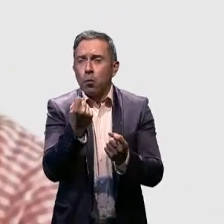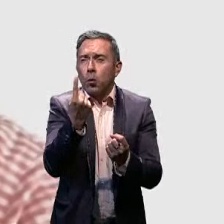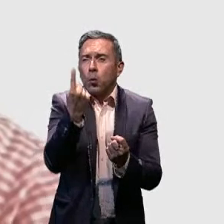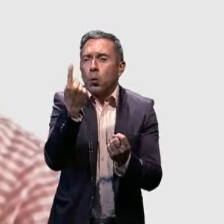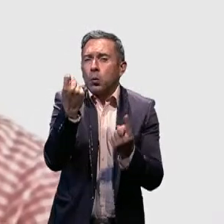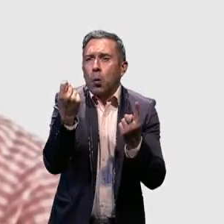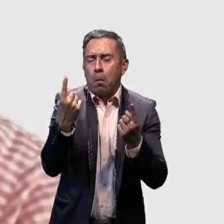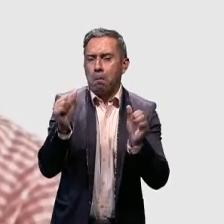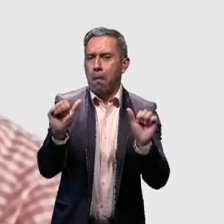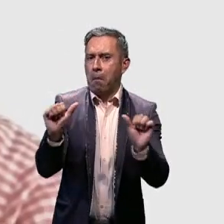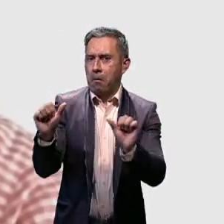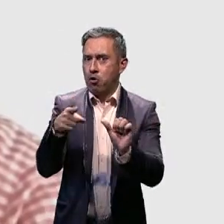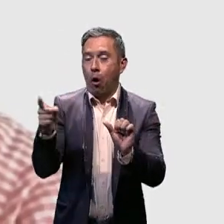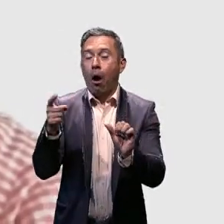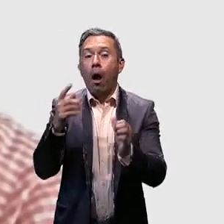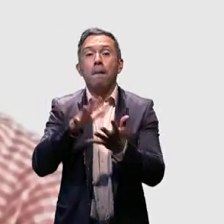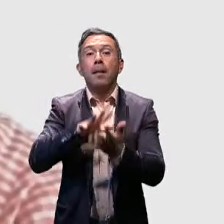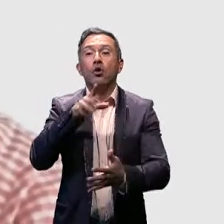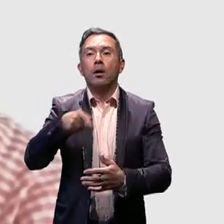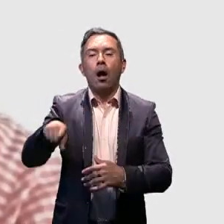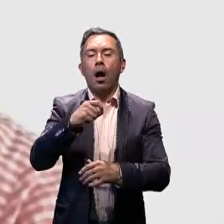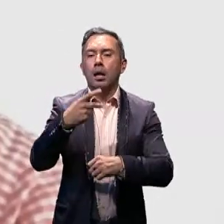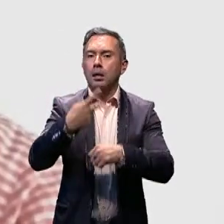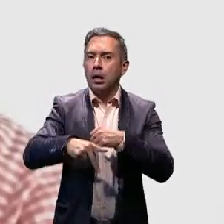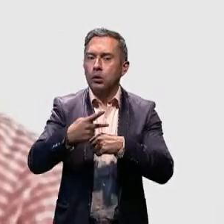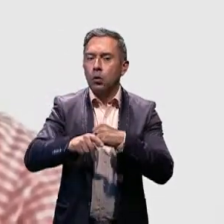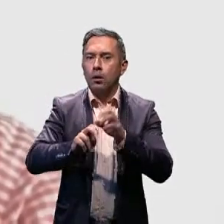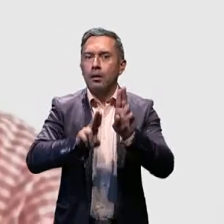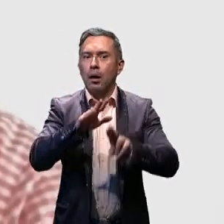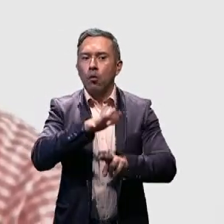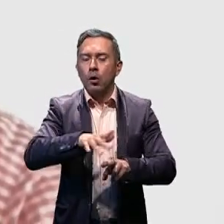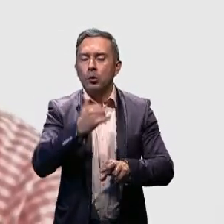Percy was vulnerabilidad. mentioning, is living on a